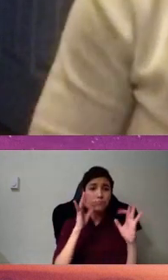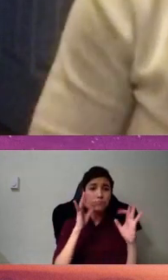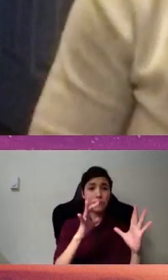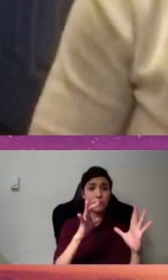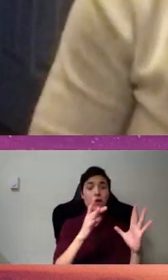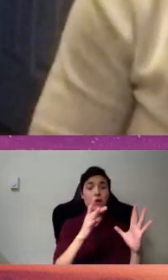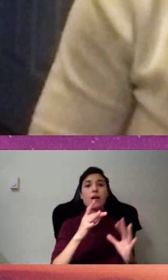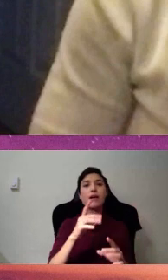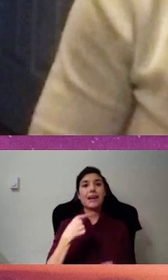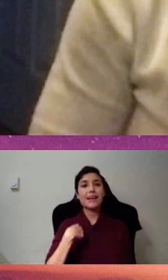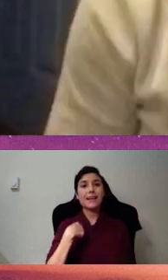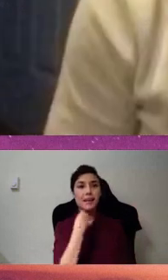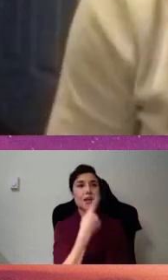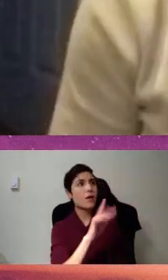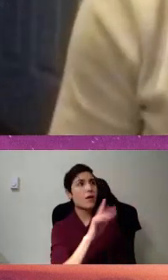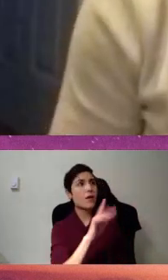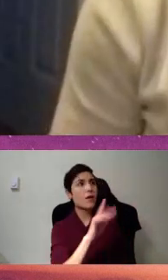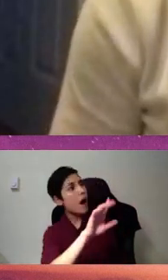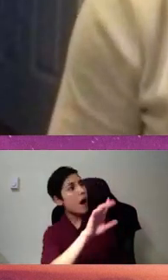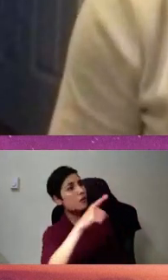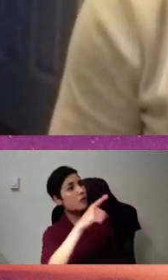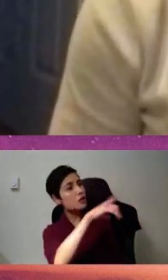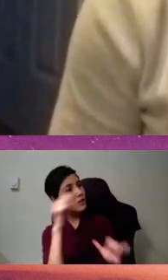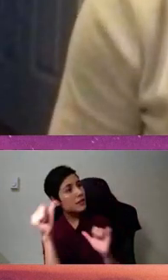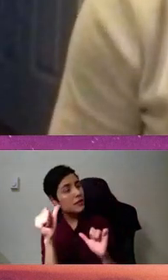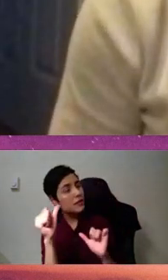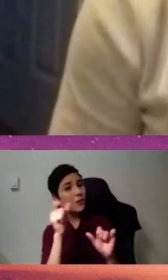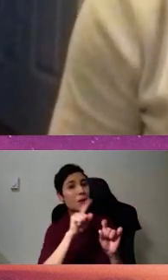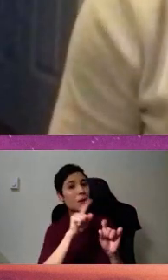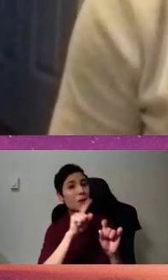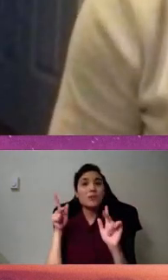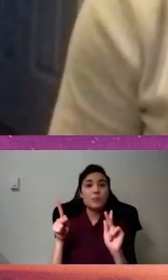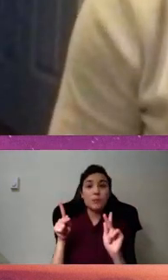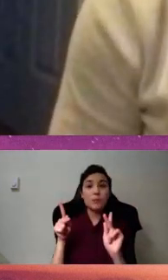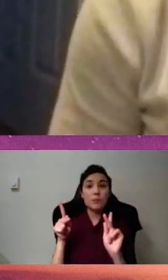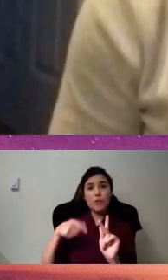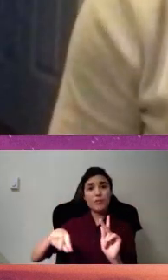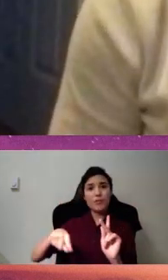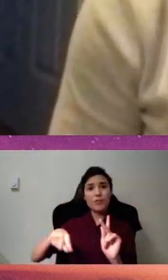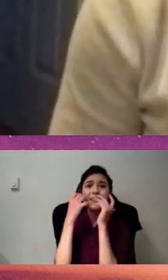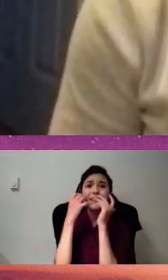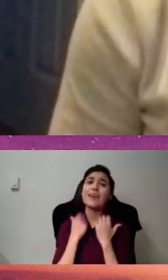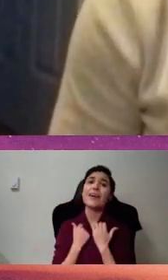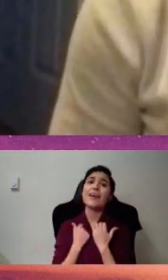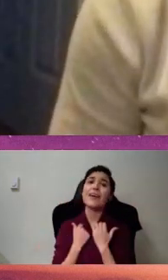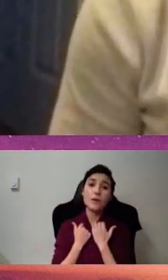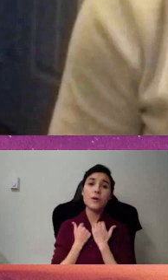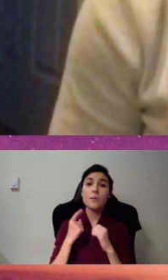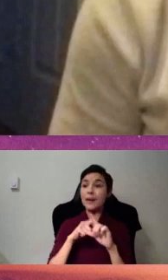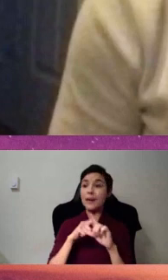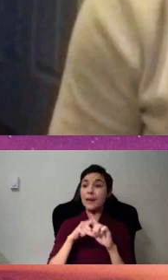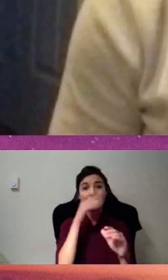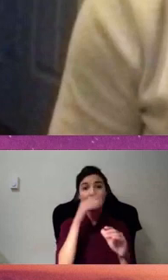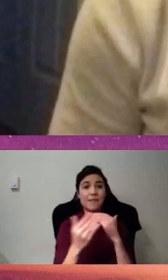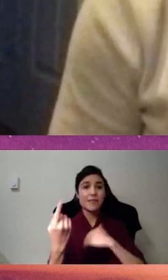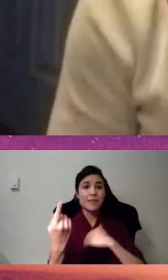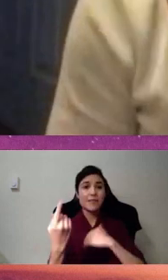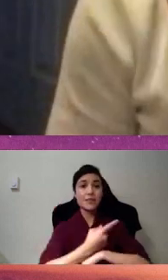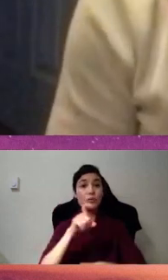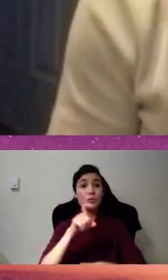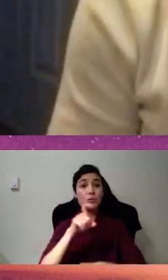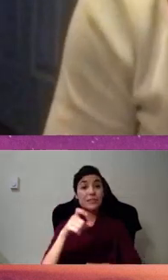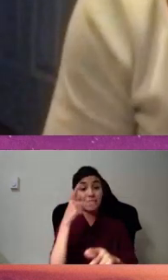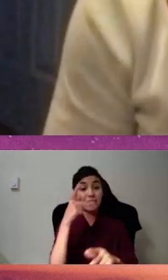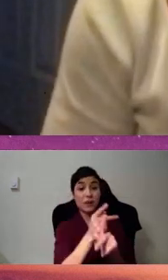care so much, but I get that you care, but you also have to care about yourself at the end of the day too. You have to like find an environment and curate a